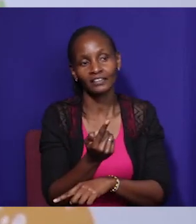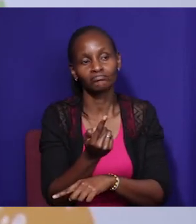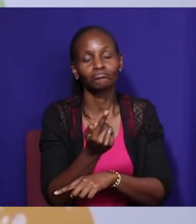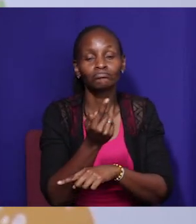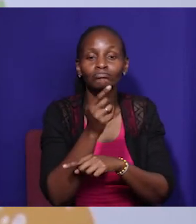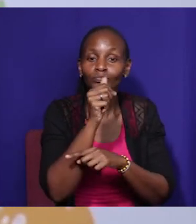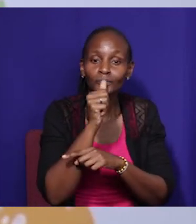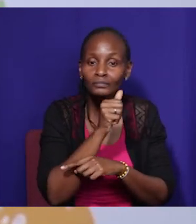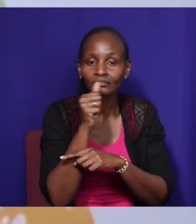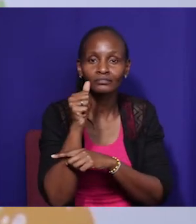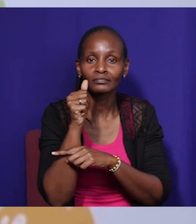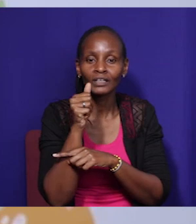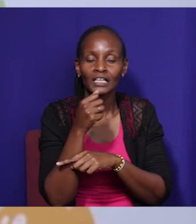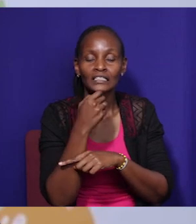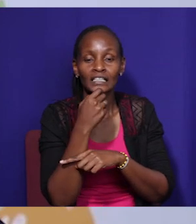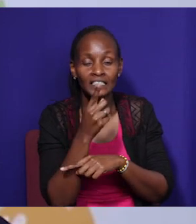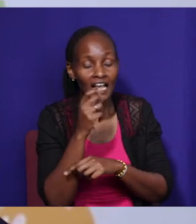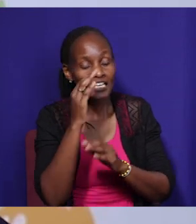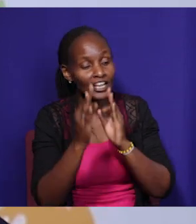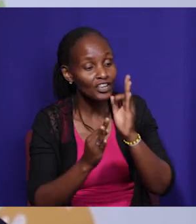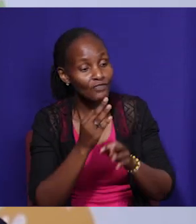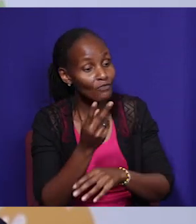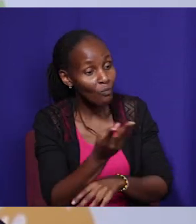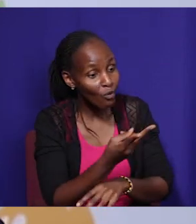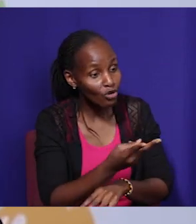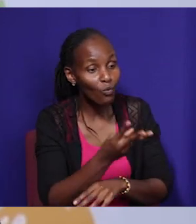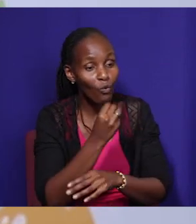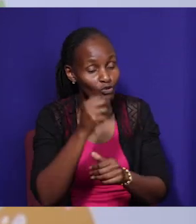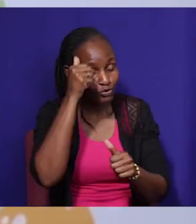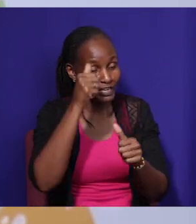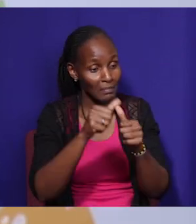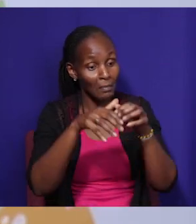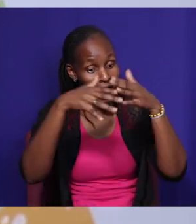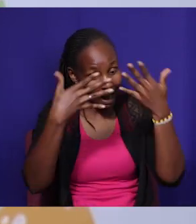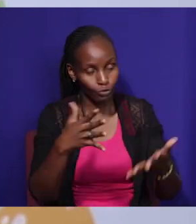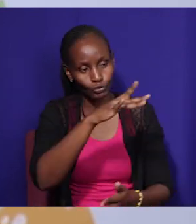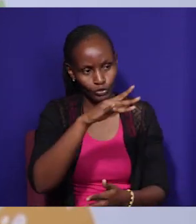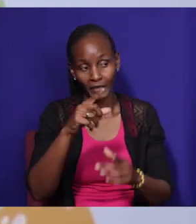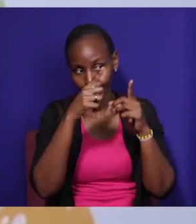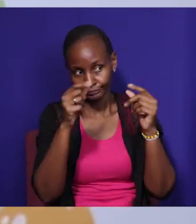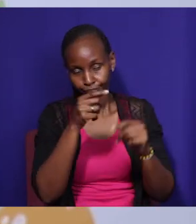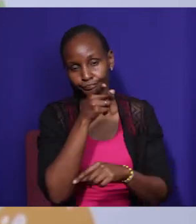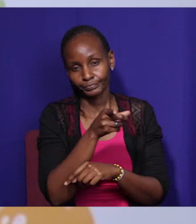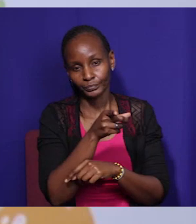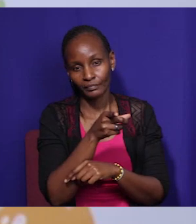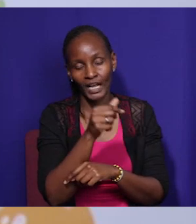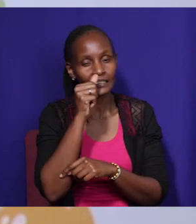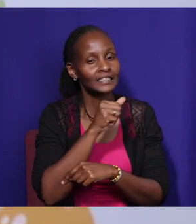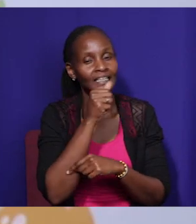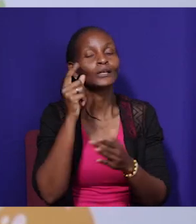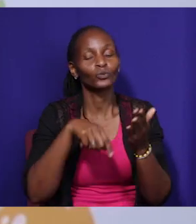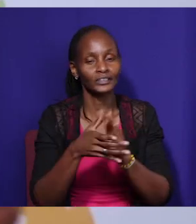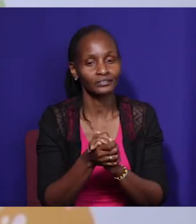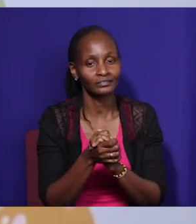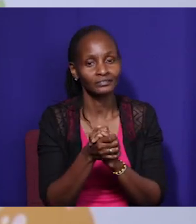secret. She tells them that if you want to remember how to spell those words, the secret